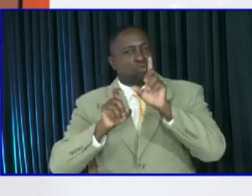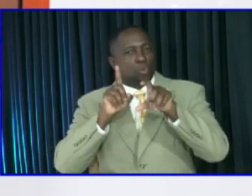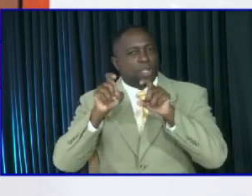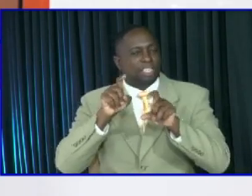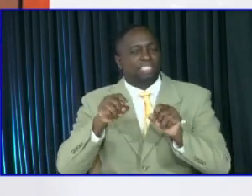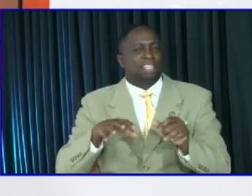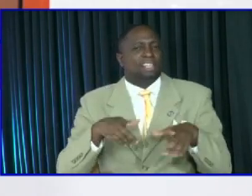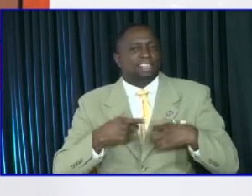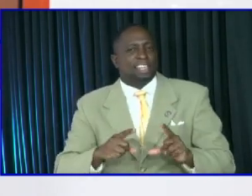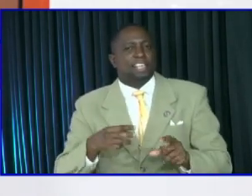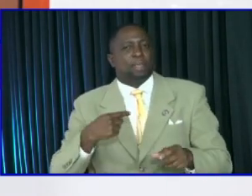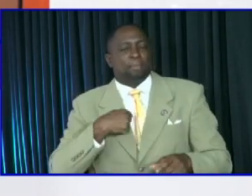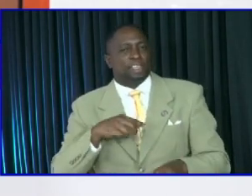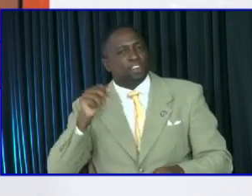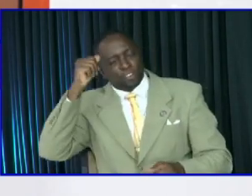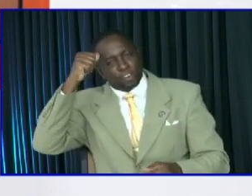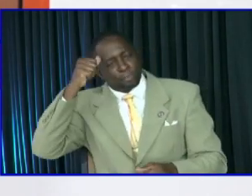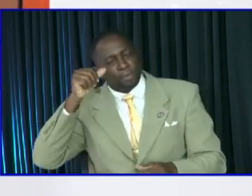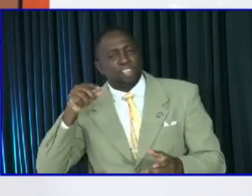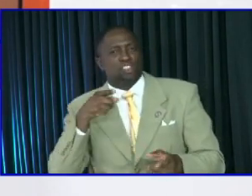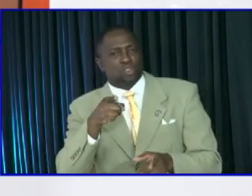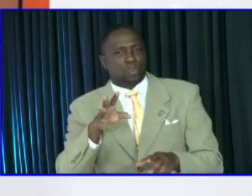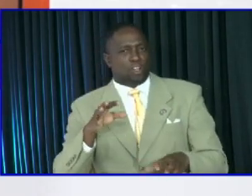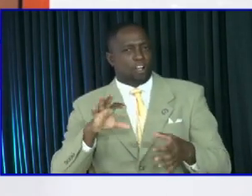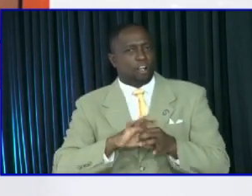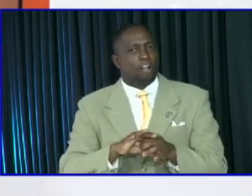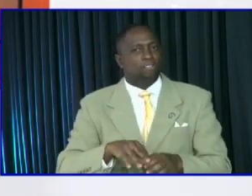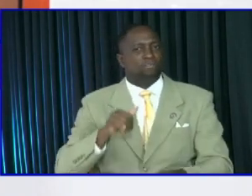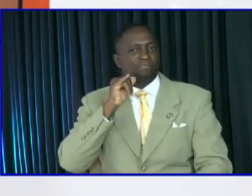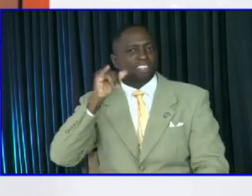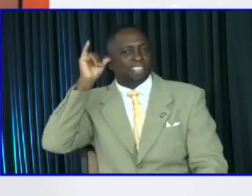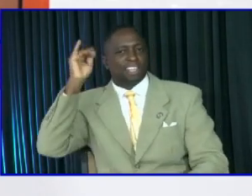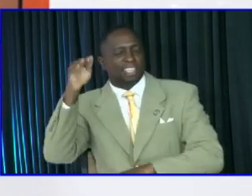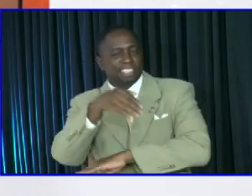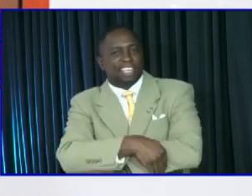last night. Well, last night, Tuesday night, we actually had